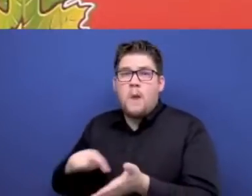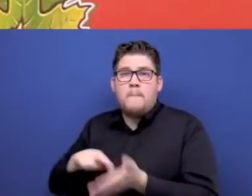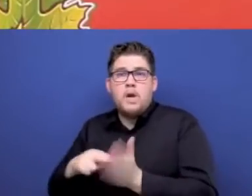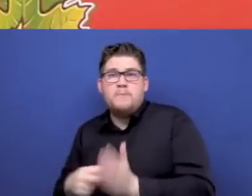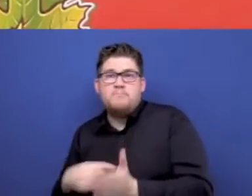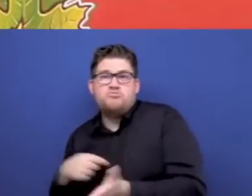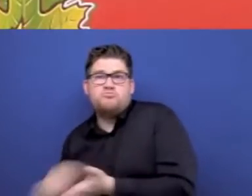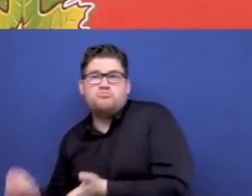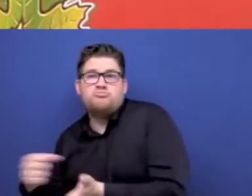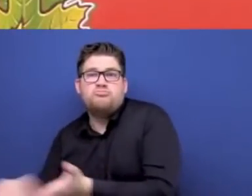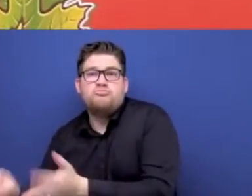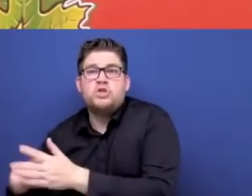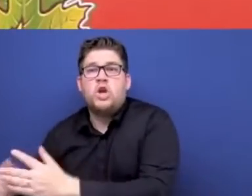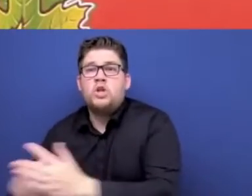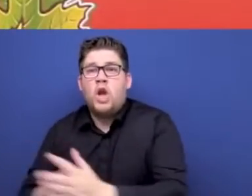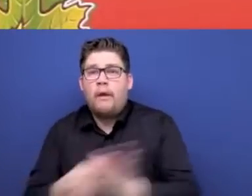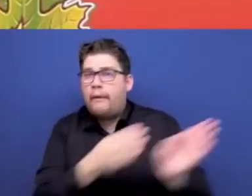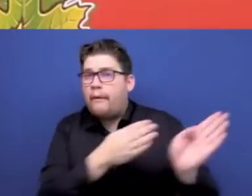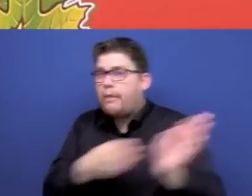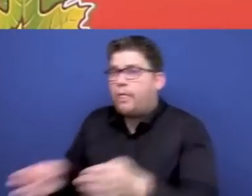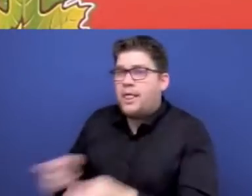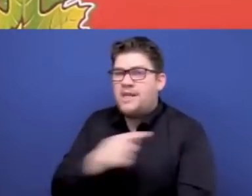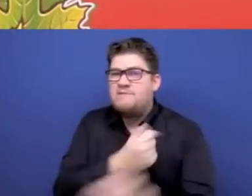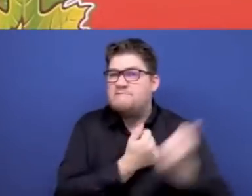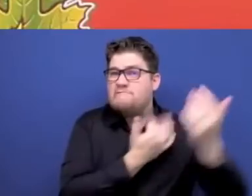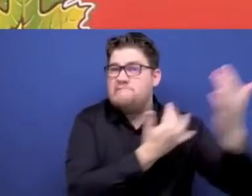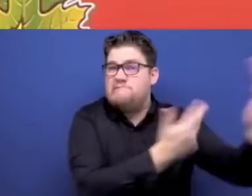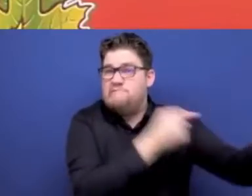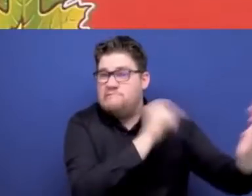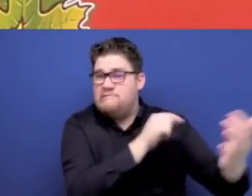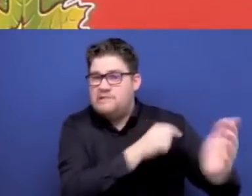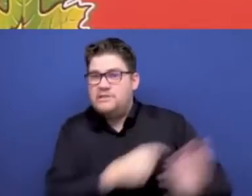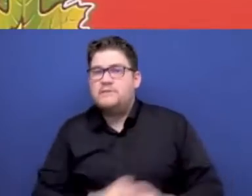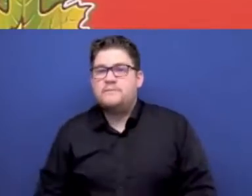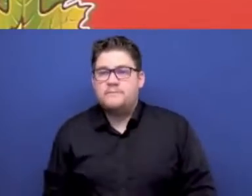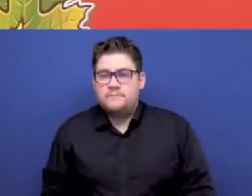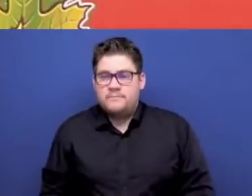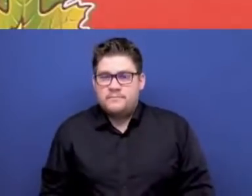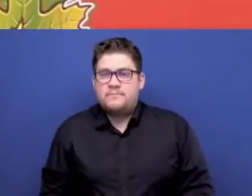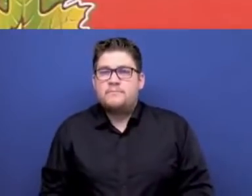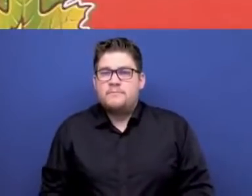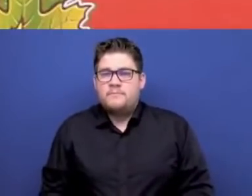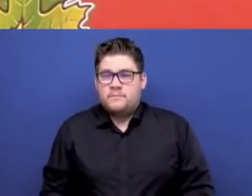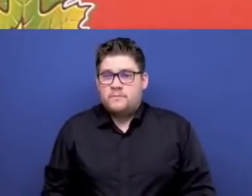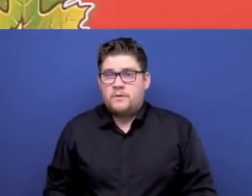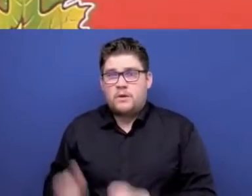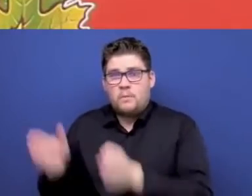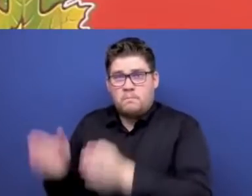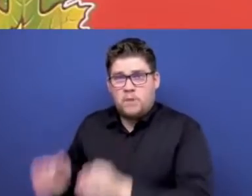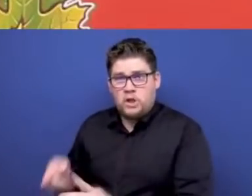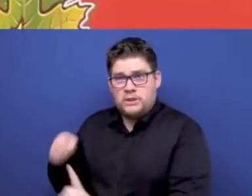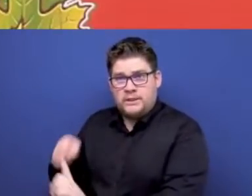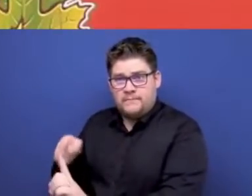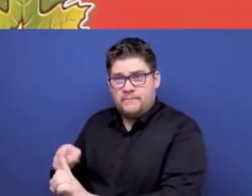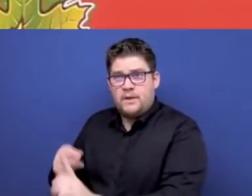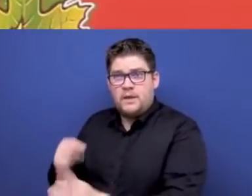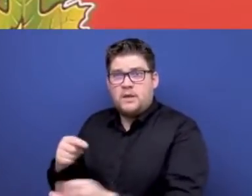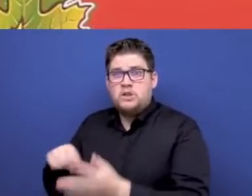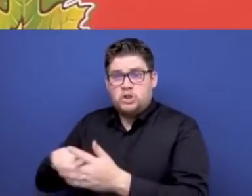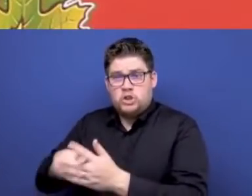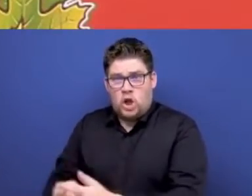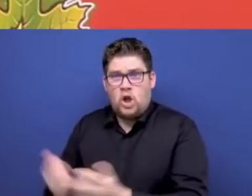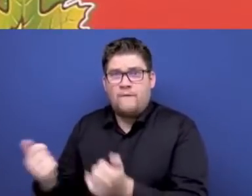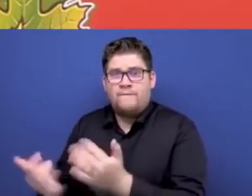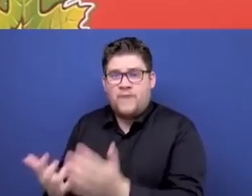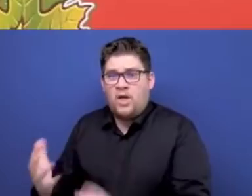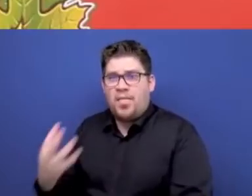witnesses that have described that individual fleeing from the areas of the appear to be intentionally set fires, and that